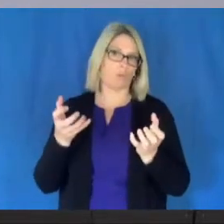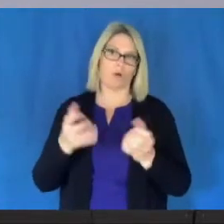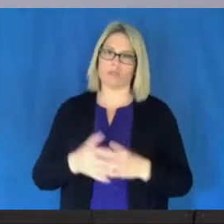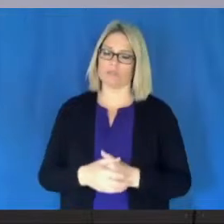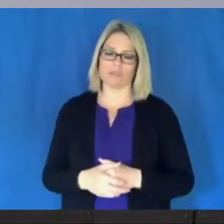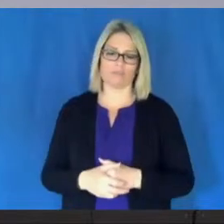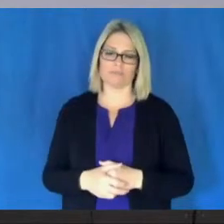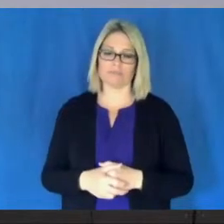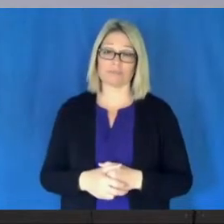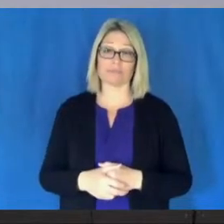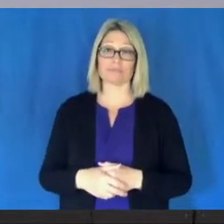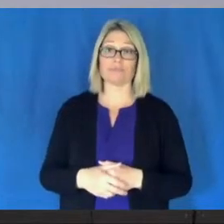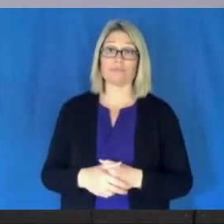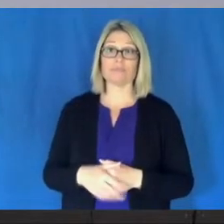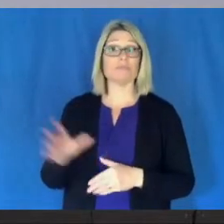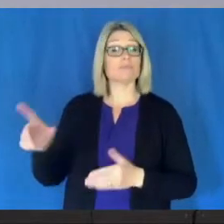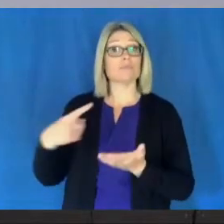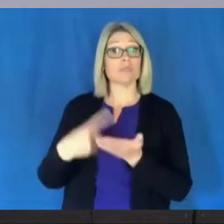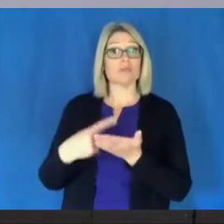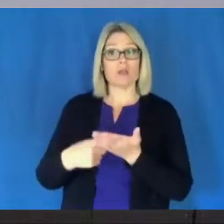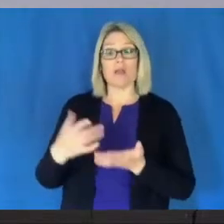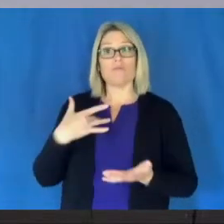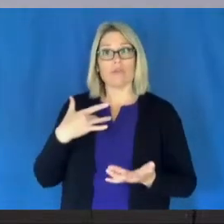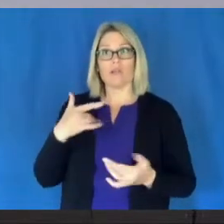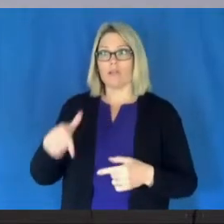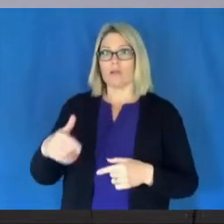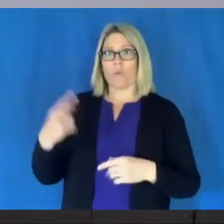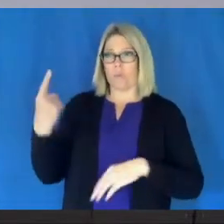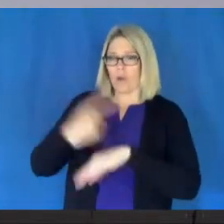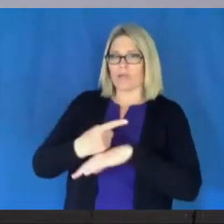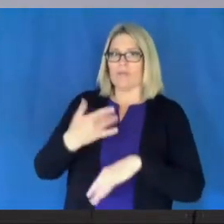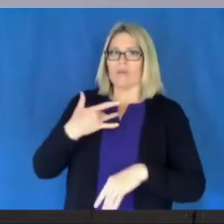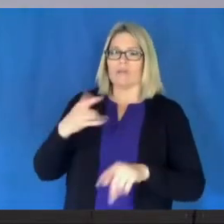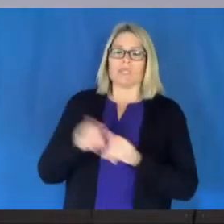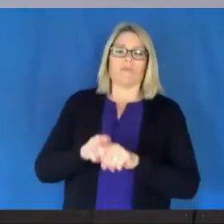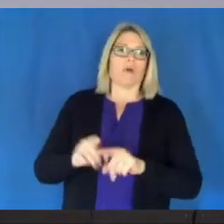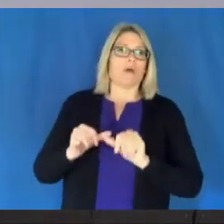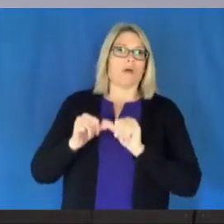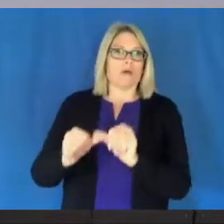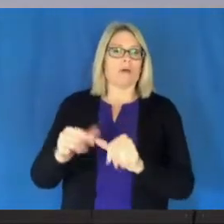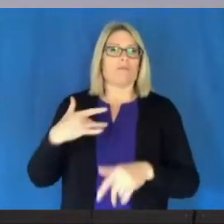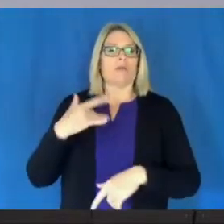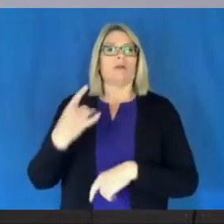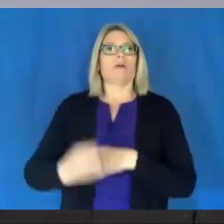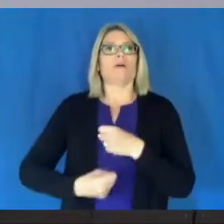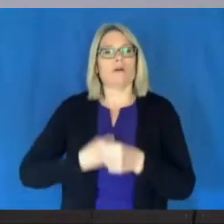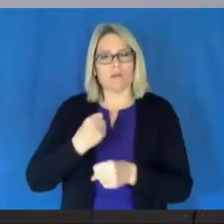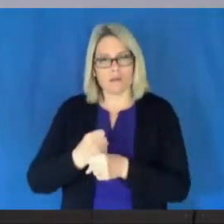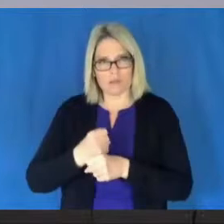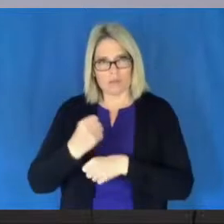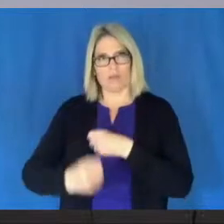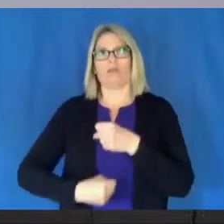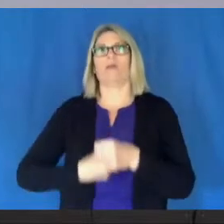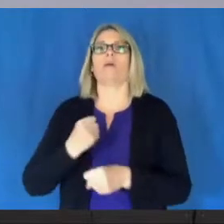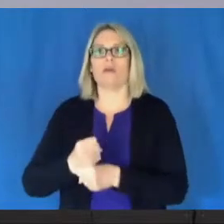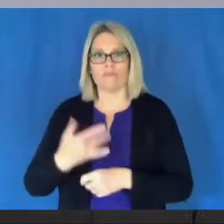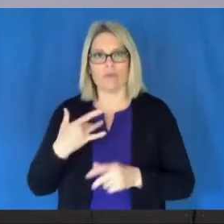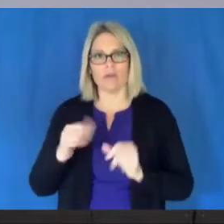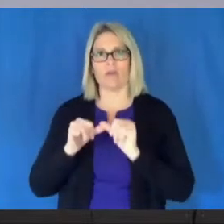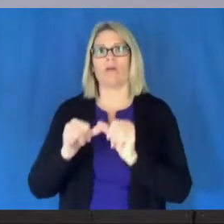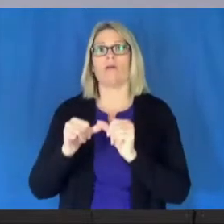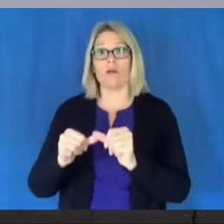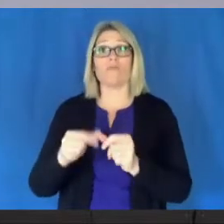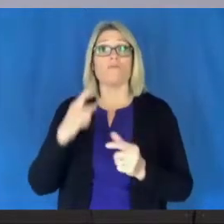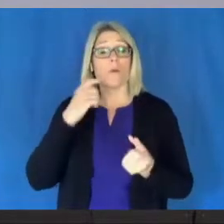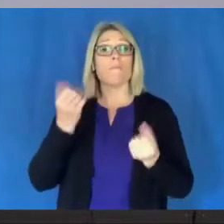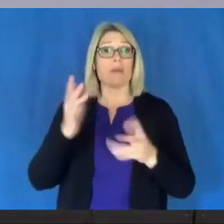you talk about some days feeling like years, et cetera, and that's certainly the case, I know, for Marion and I and so many other people in the province.